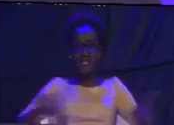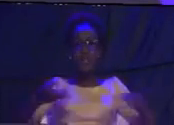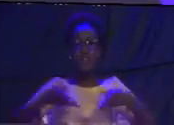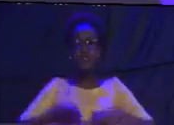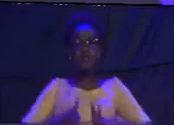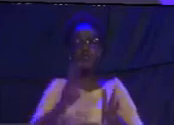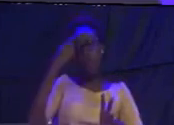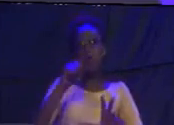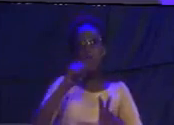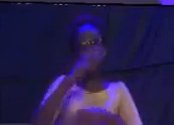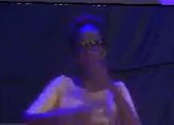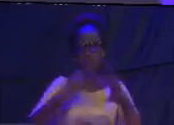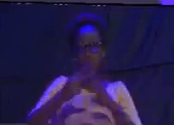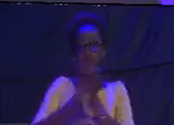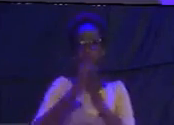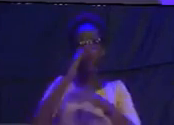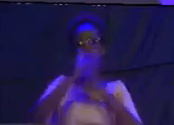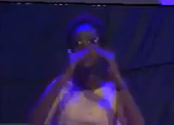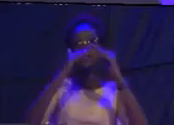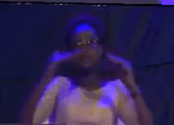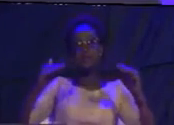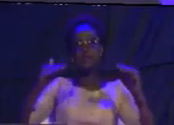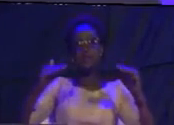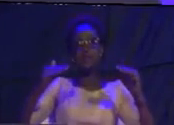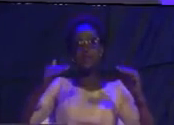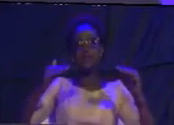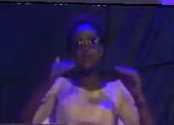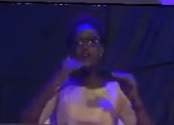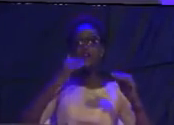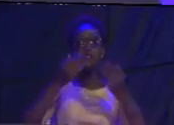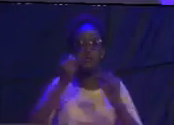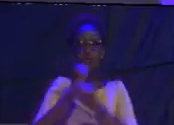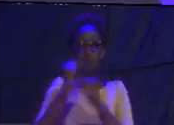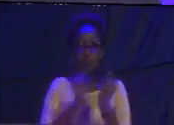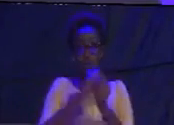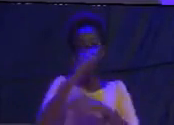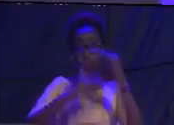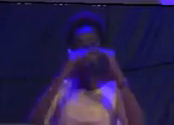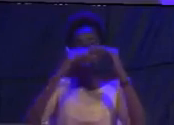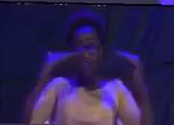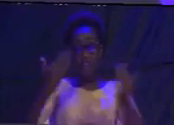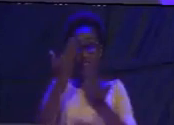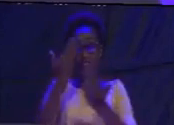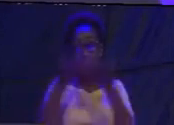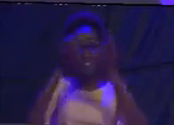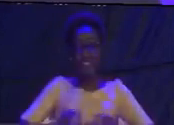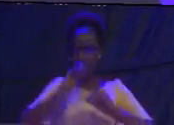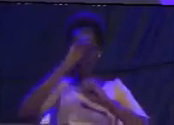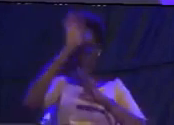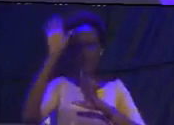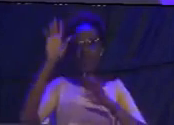heaven, is incredible. It is incredible. What you simply need to